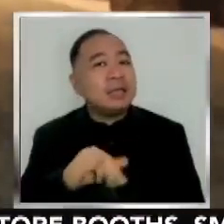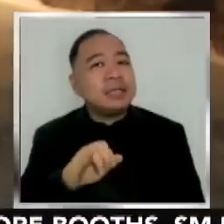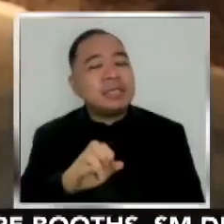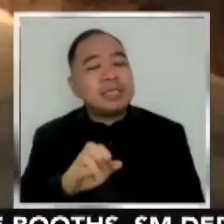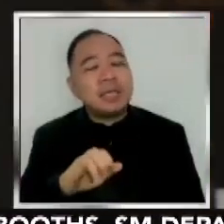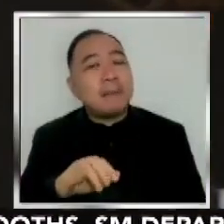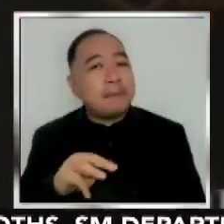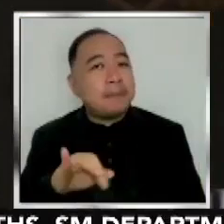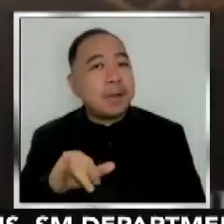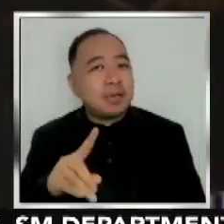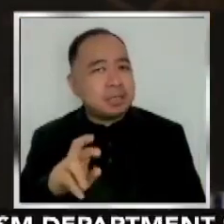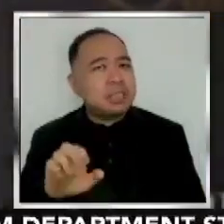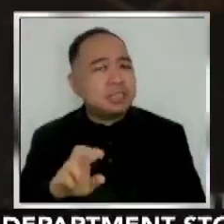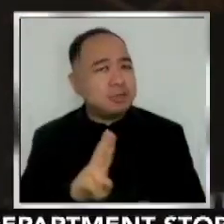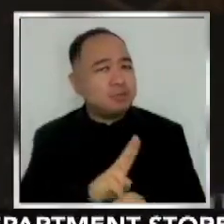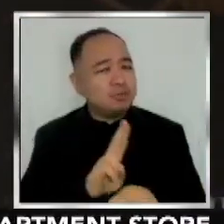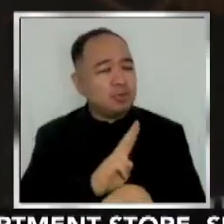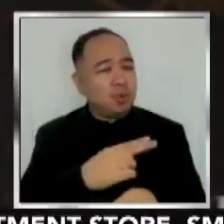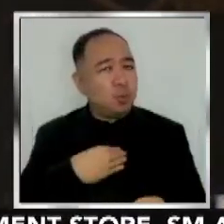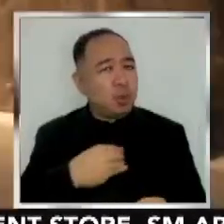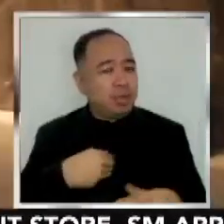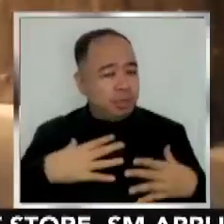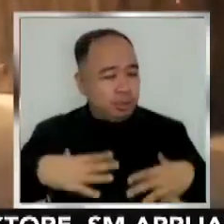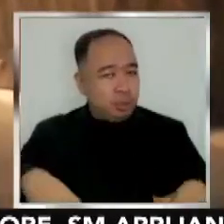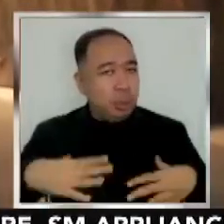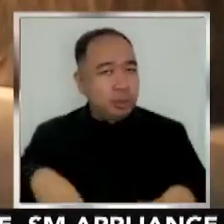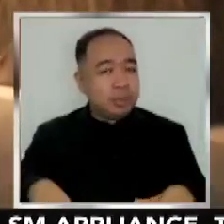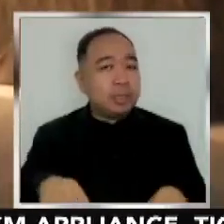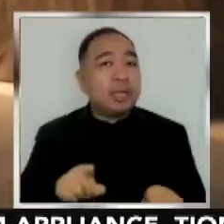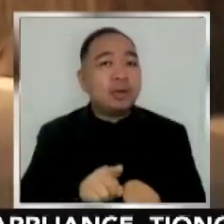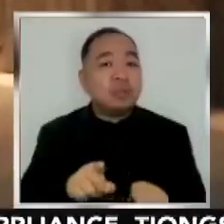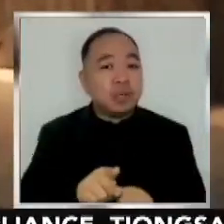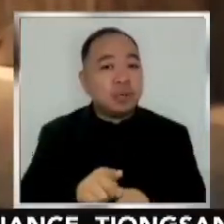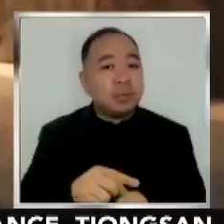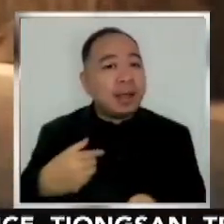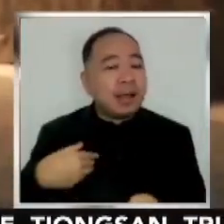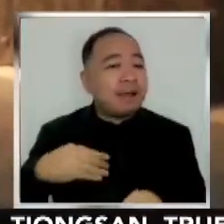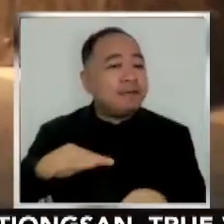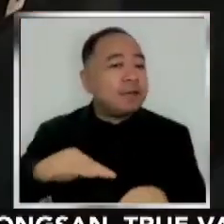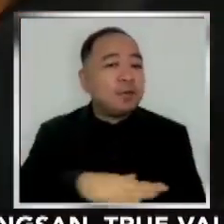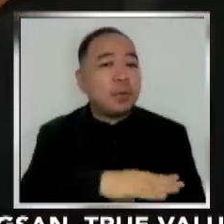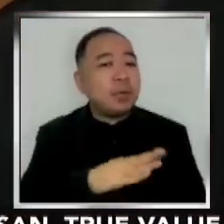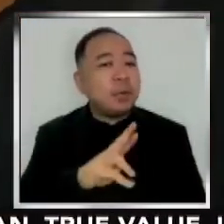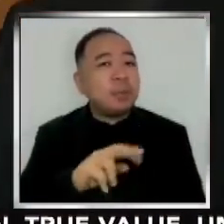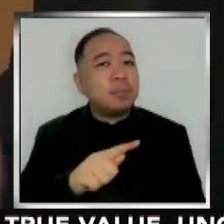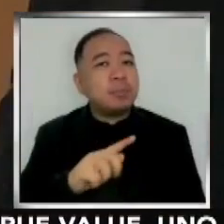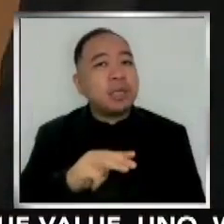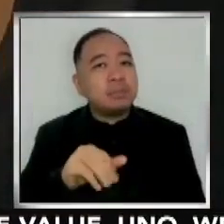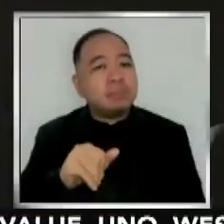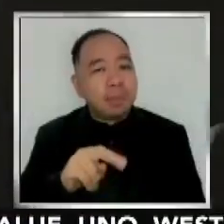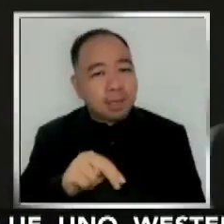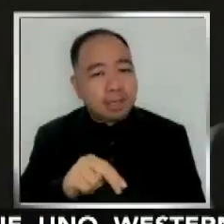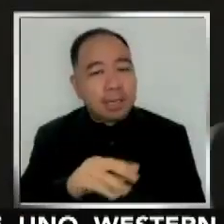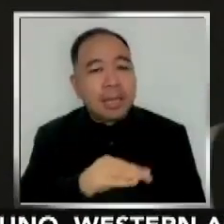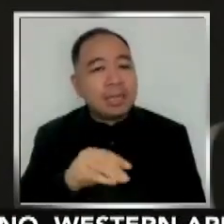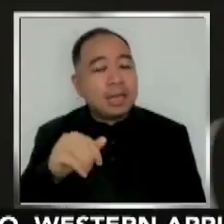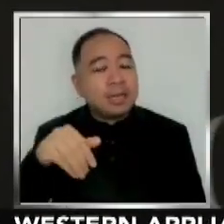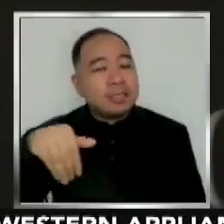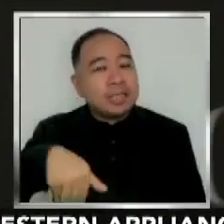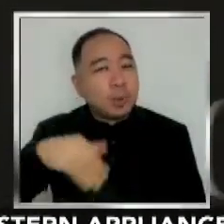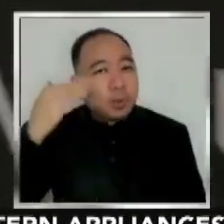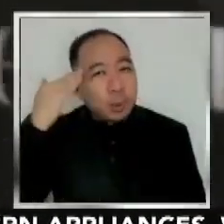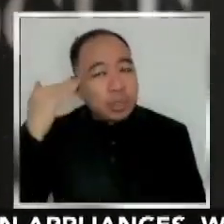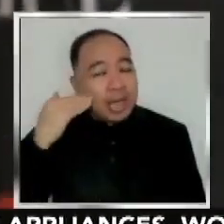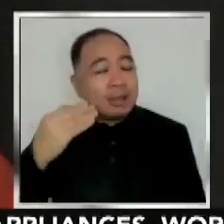white outfit. Di rin nagpahuli sa gala night si film influencer Bretman Rock at South Korean rapper B.I. Pati na ang